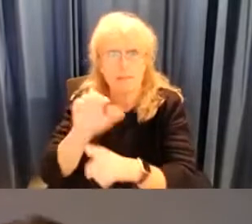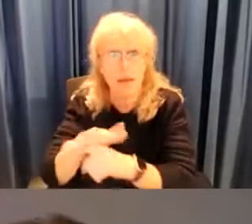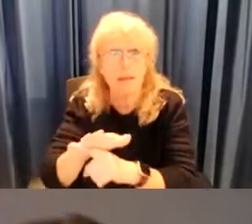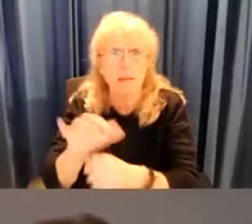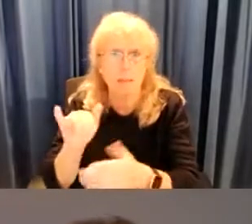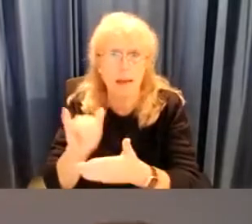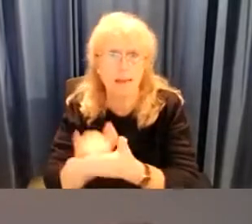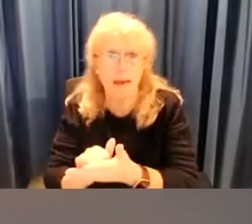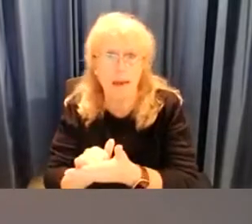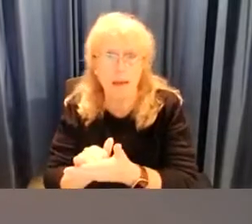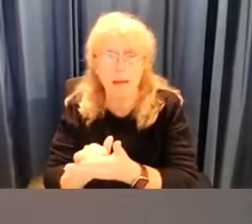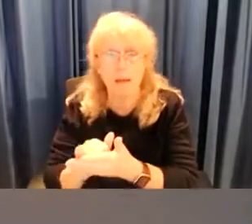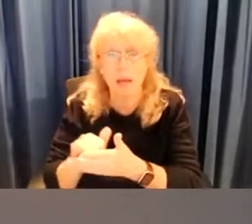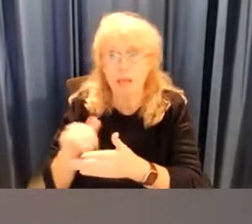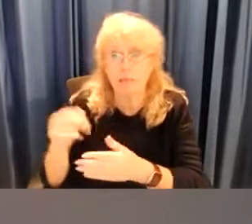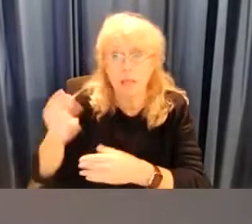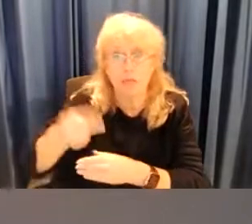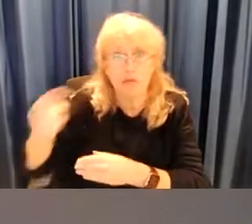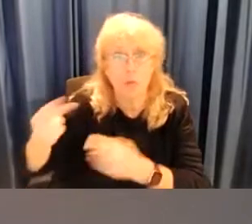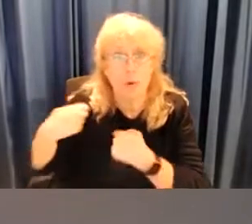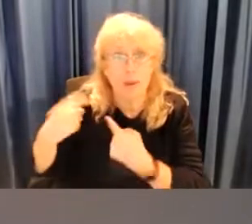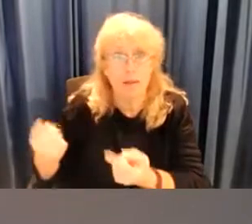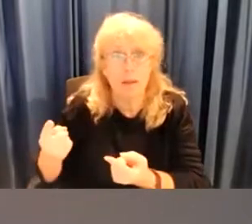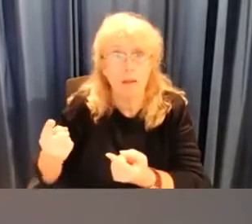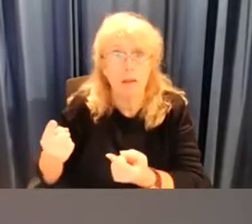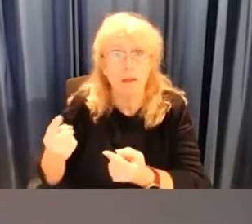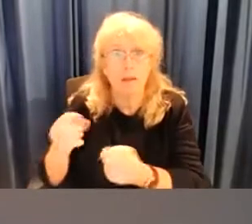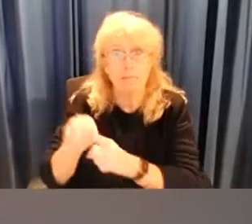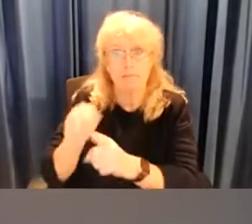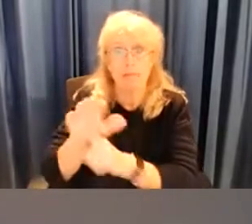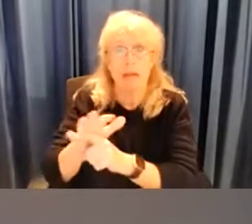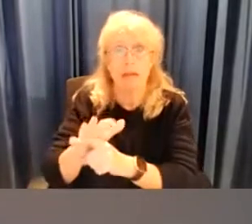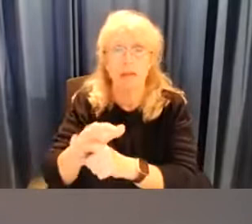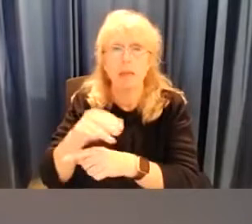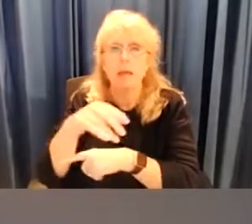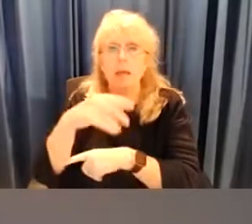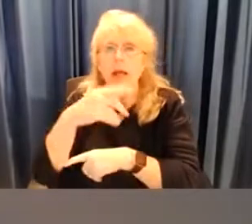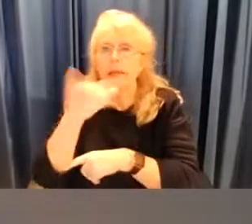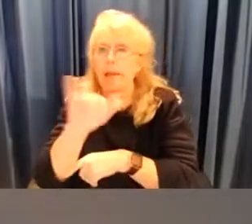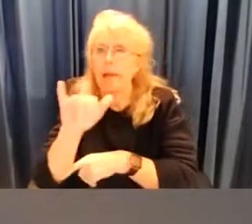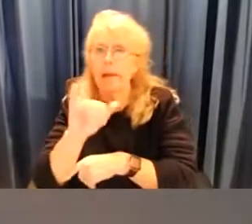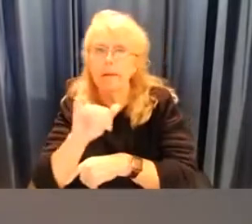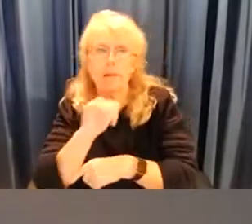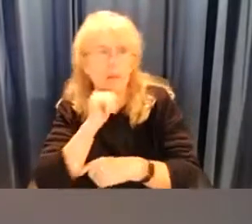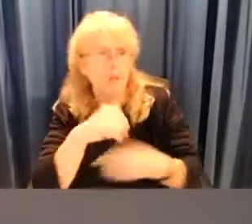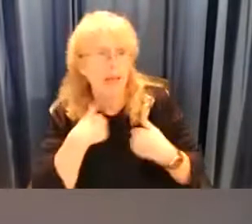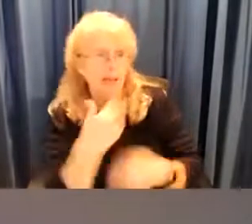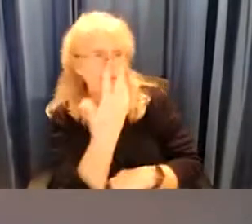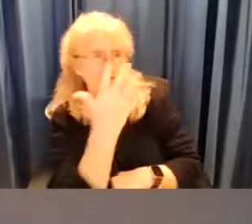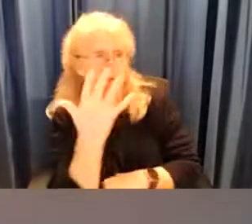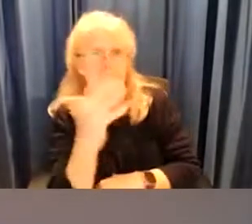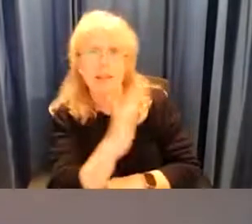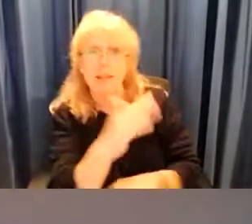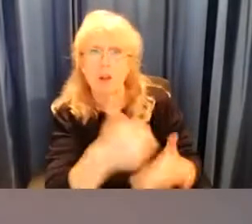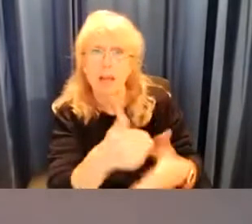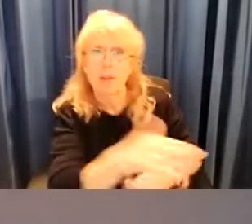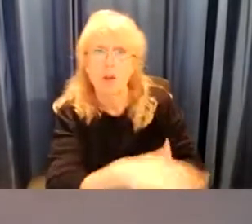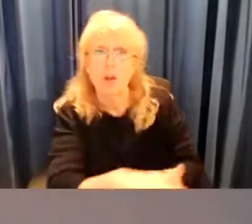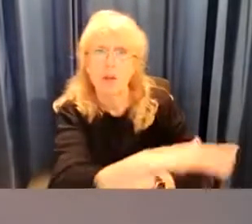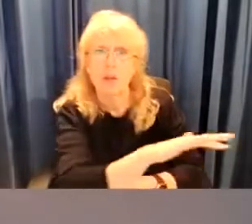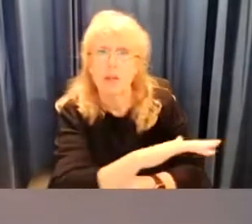historically have been impacted by the fact that there aren't trees in their neighborhoods, so that you have this heat island